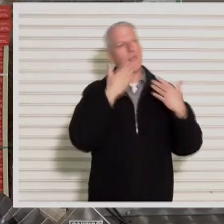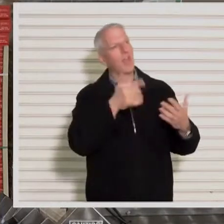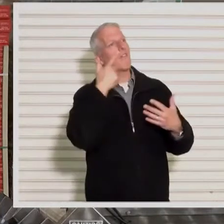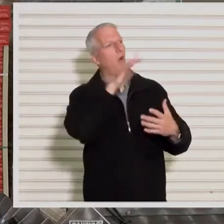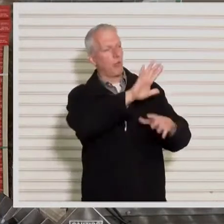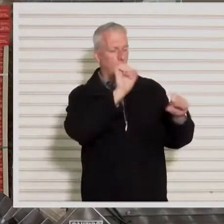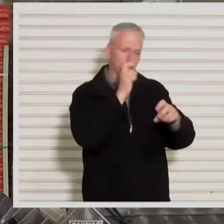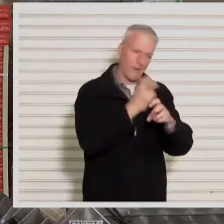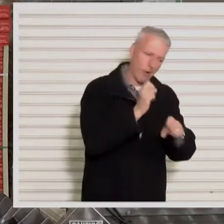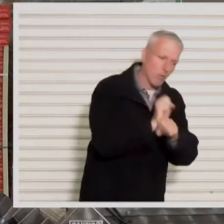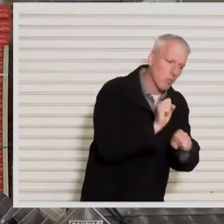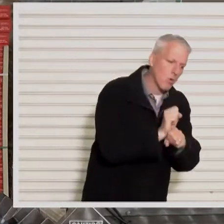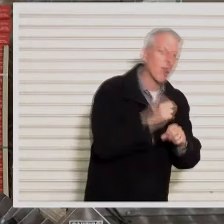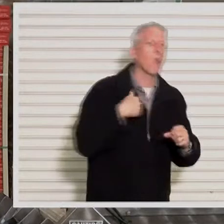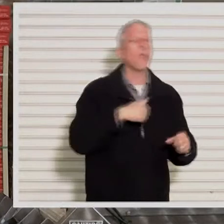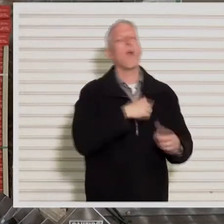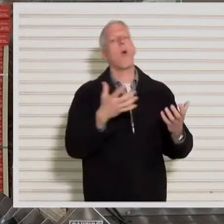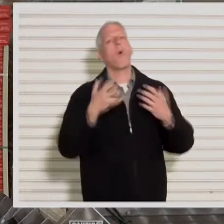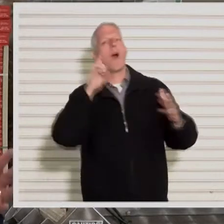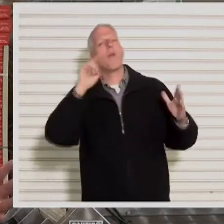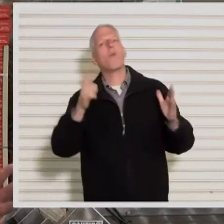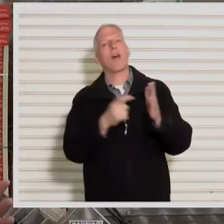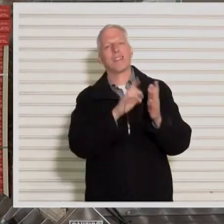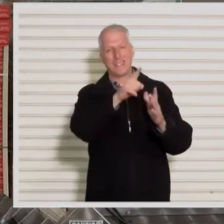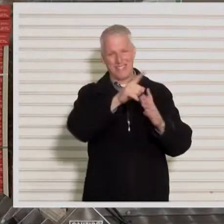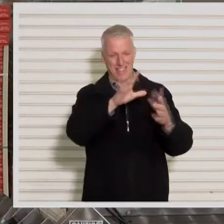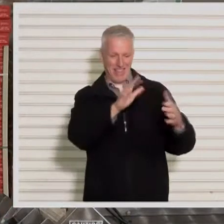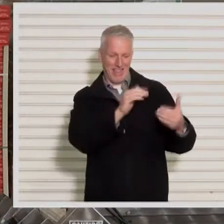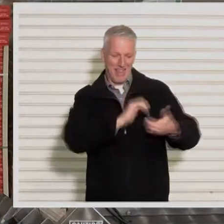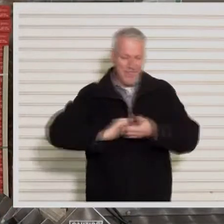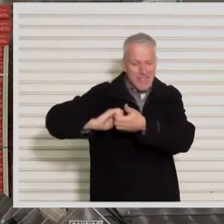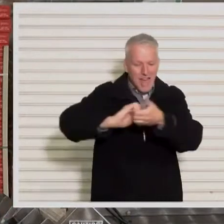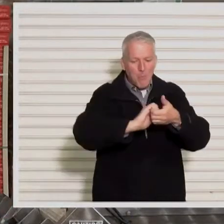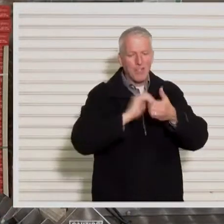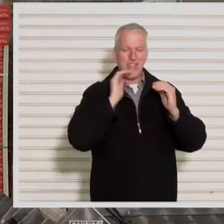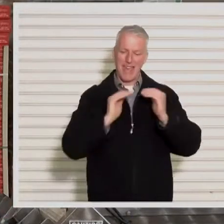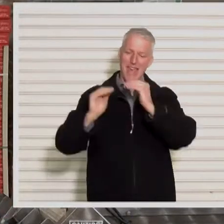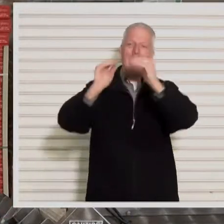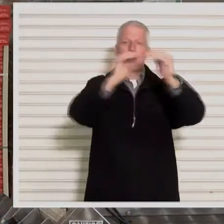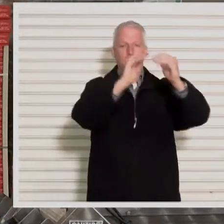work. We also want to recognize the collaboration, the equity